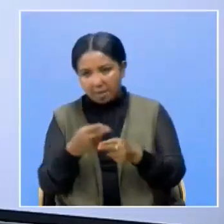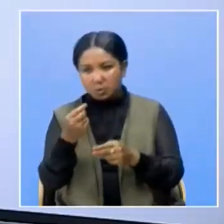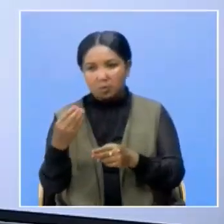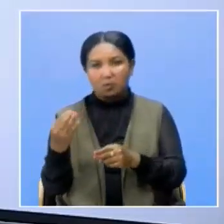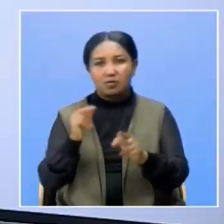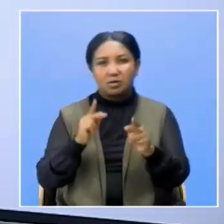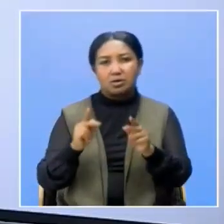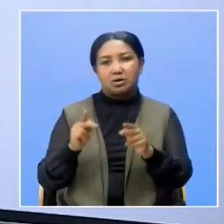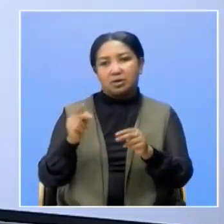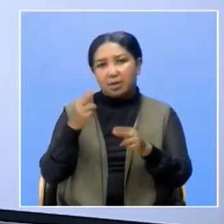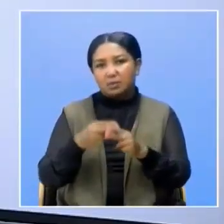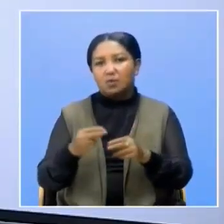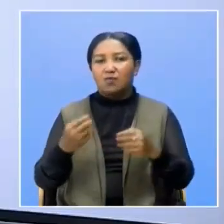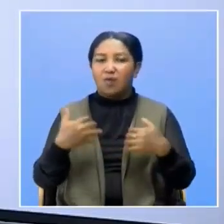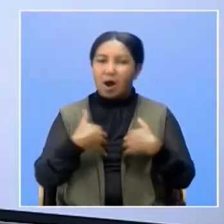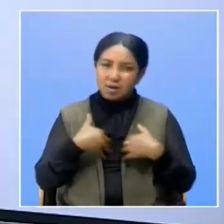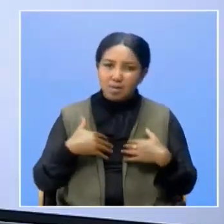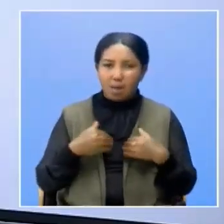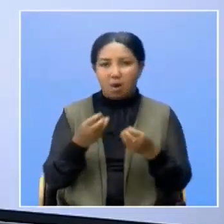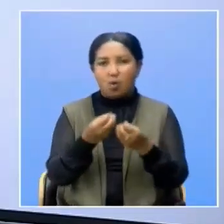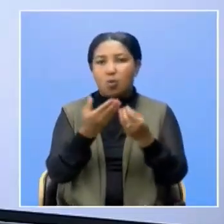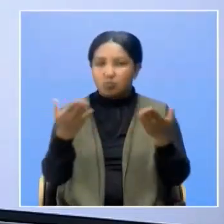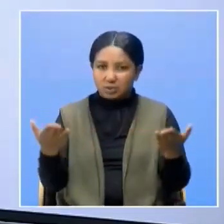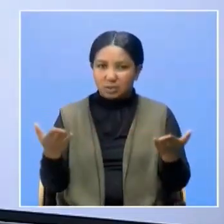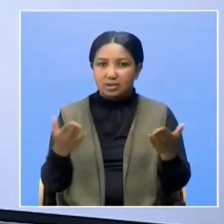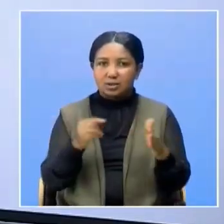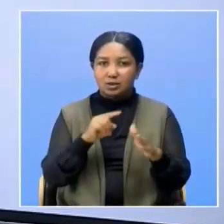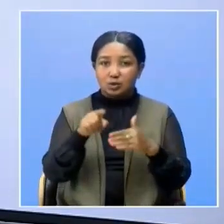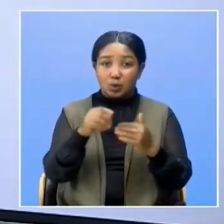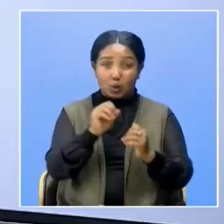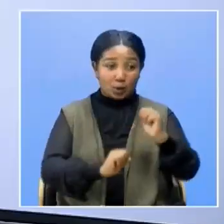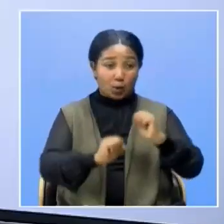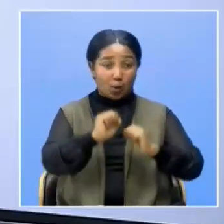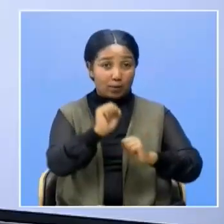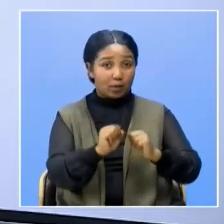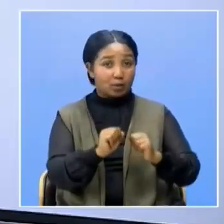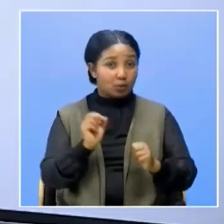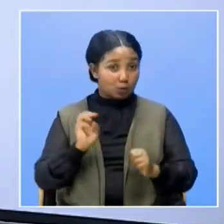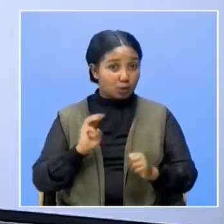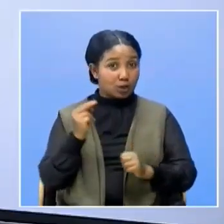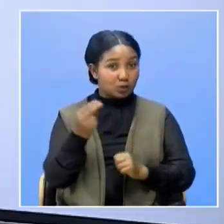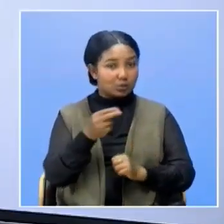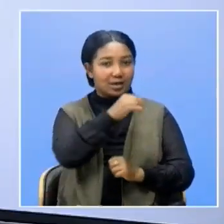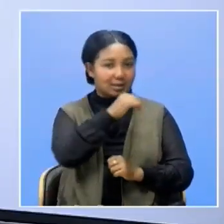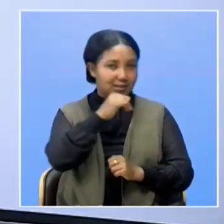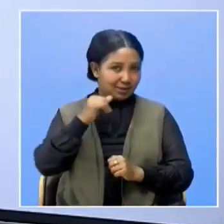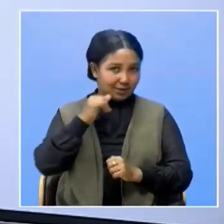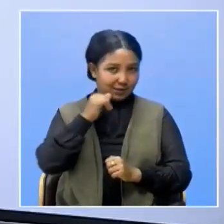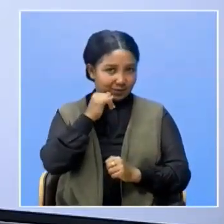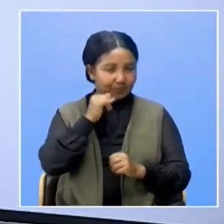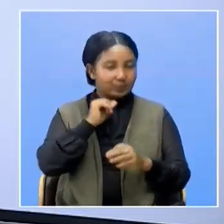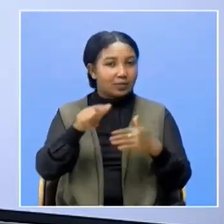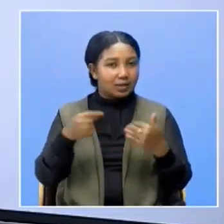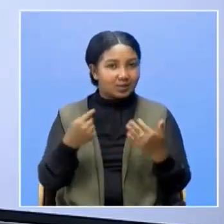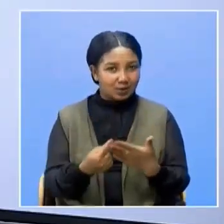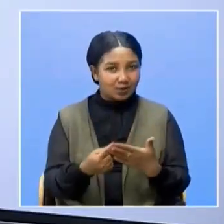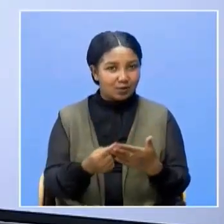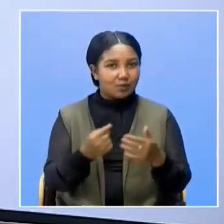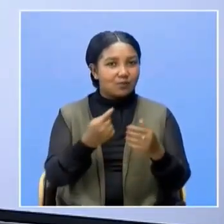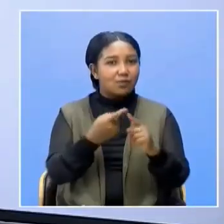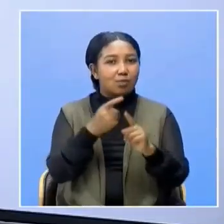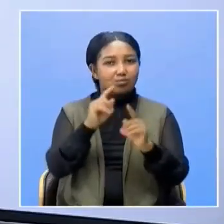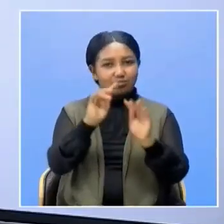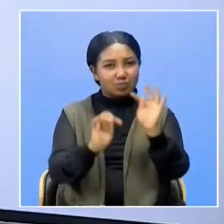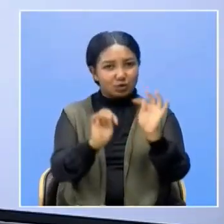of animals, objects, whatever. So while we were comparing, we use what? These adjectives. So from the